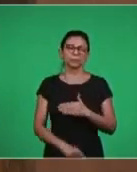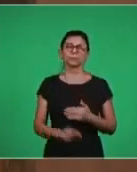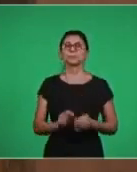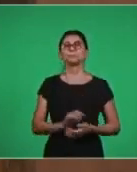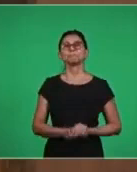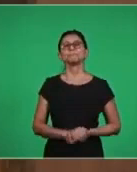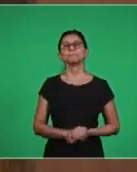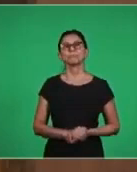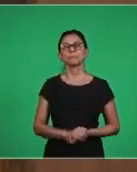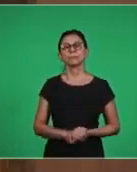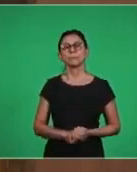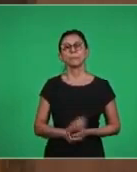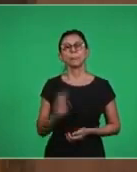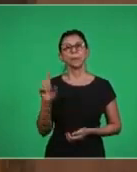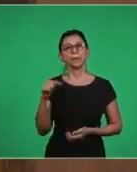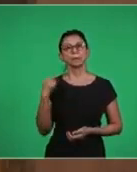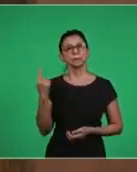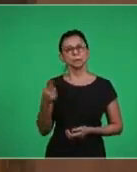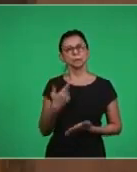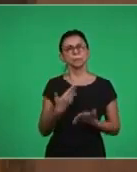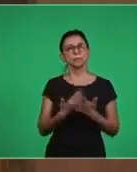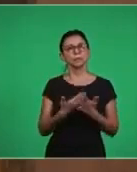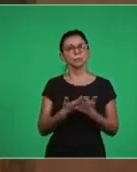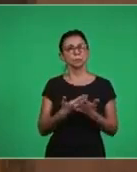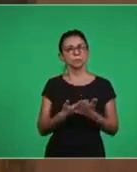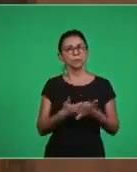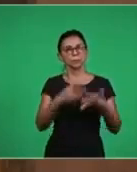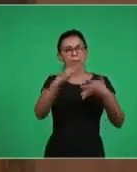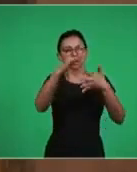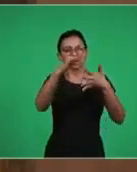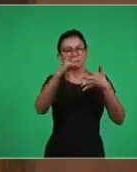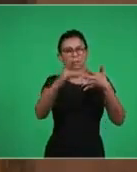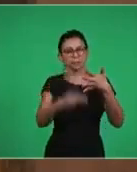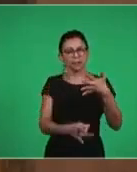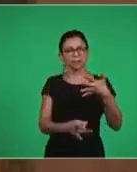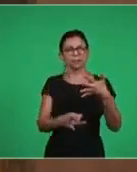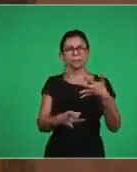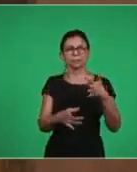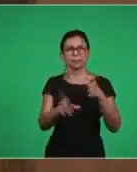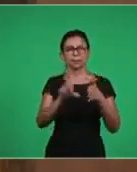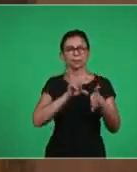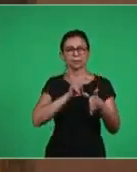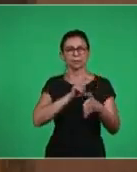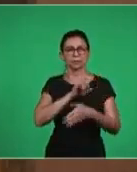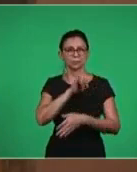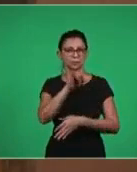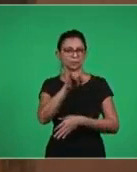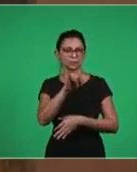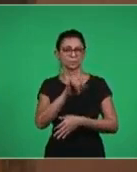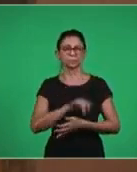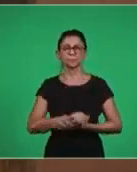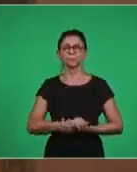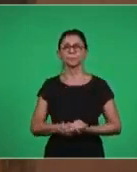we're going to deal with it as much as it needs to in its details, but we want to say the following.